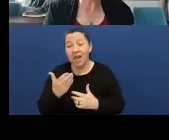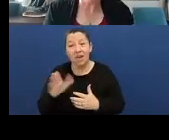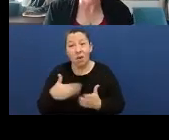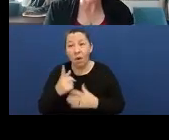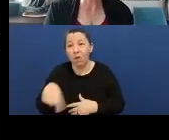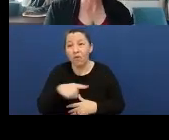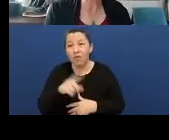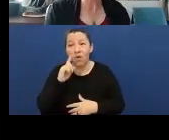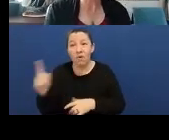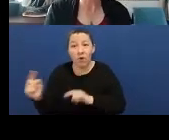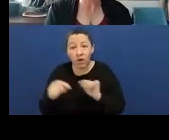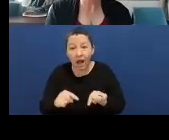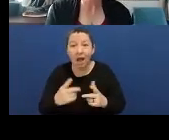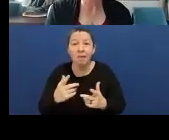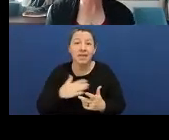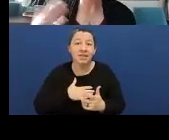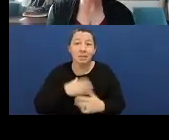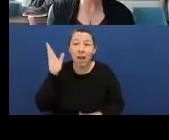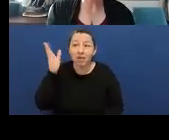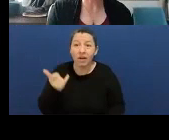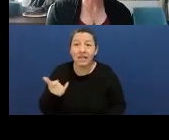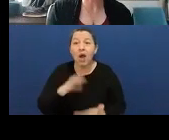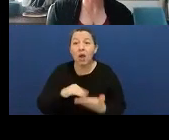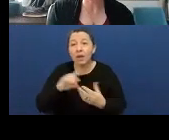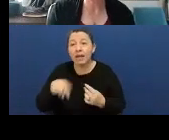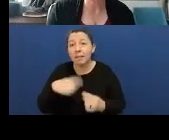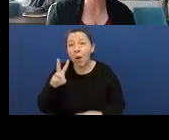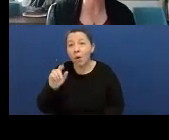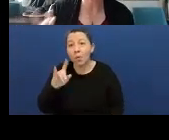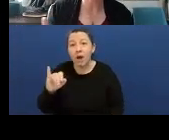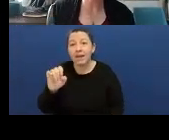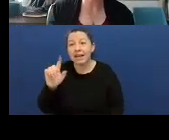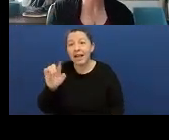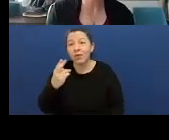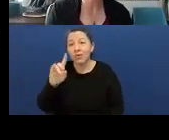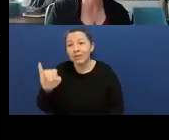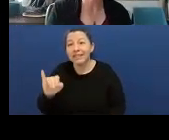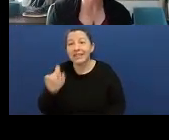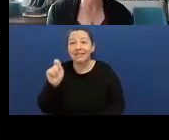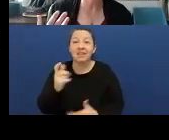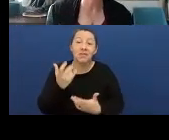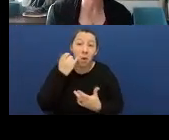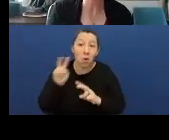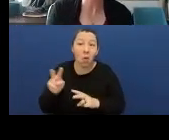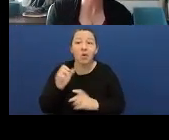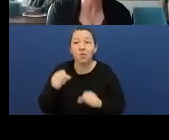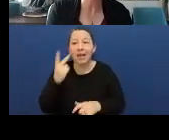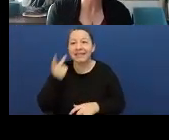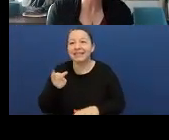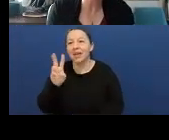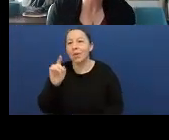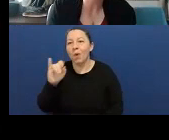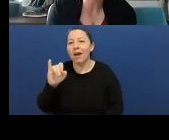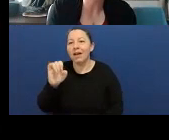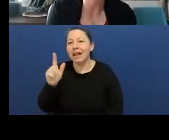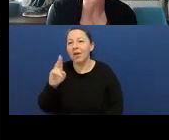the talk today, learning about Wadi el-Hudi. If you want to learn more, check out wadielhudi.com, or we're on Facebook, you know, send me an email. And I